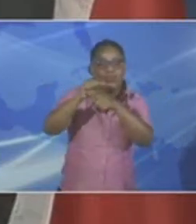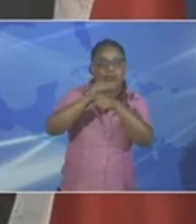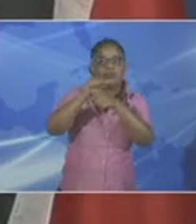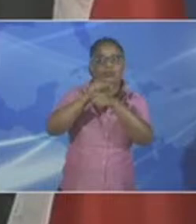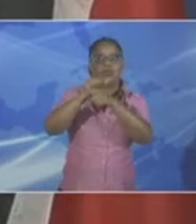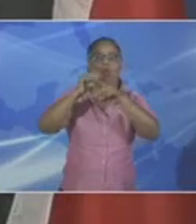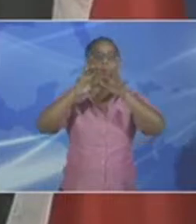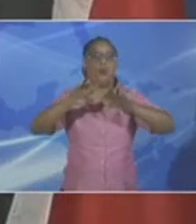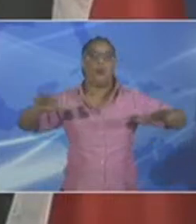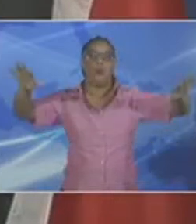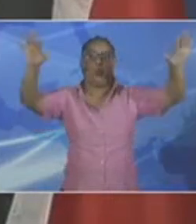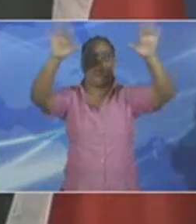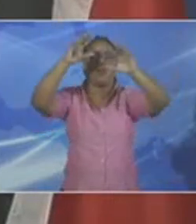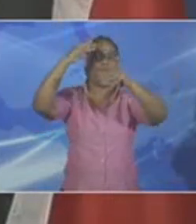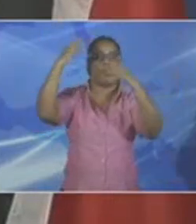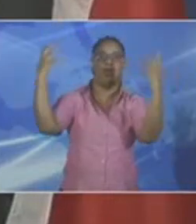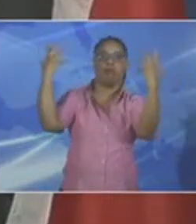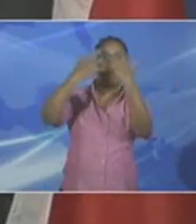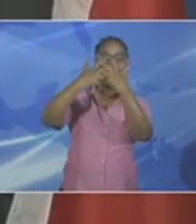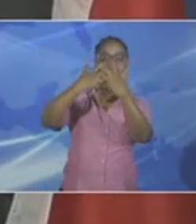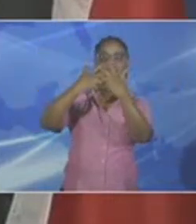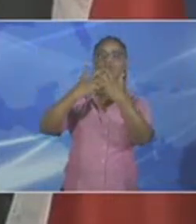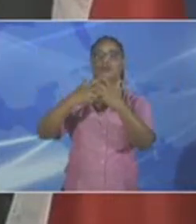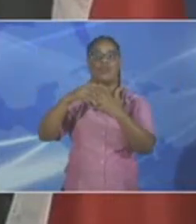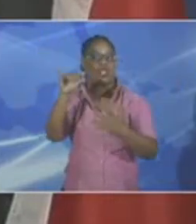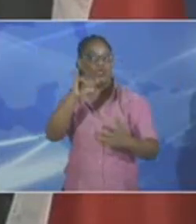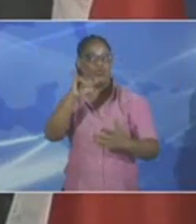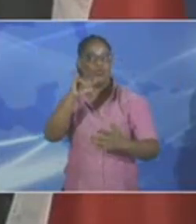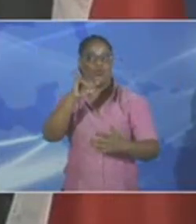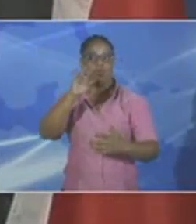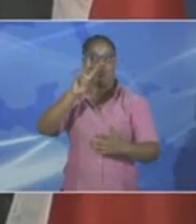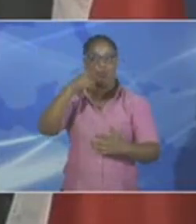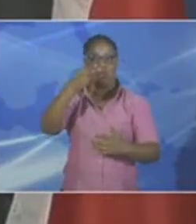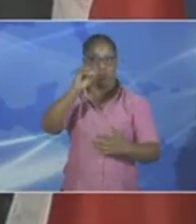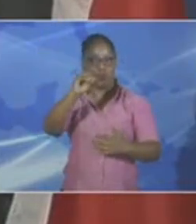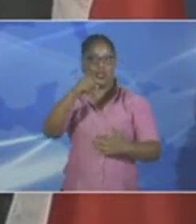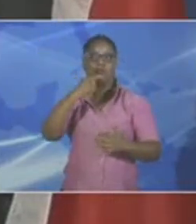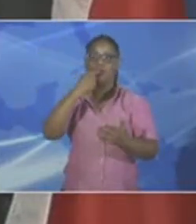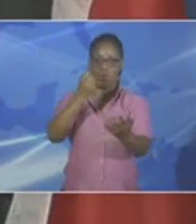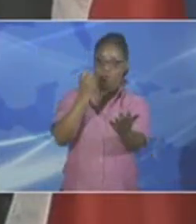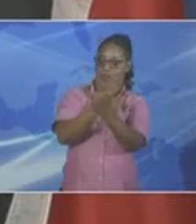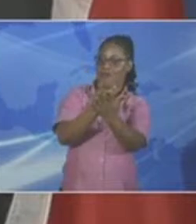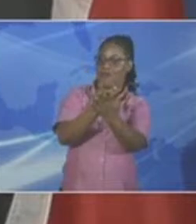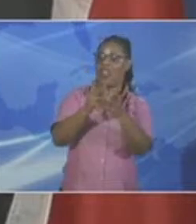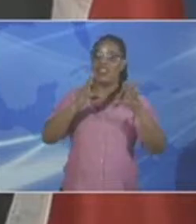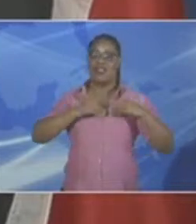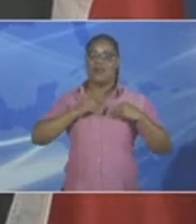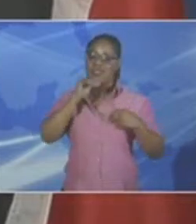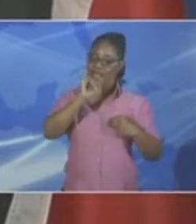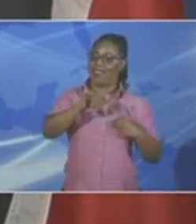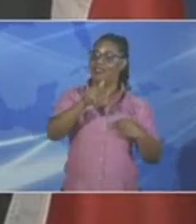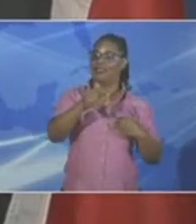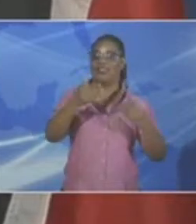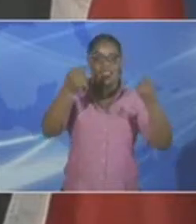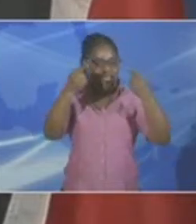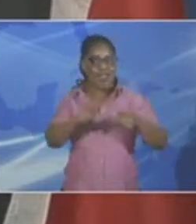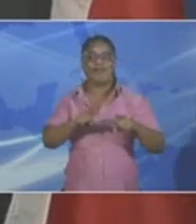and similar in Trinidad and Tobago. We took comfort in that. Certain recommendations were made largely about